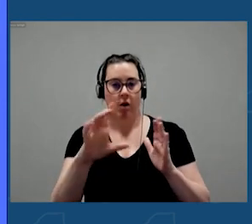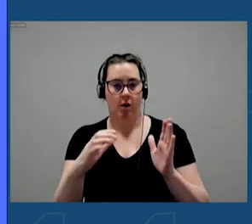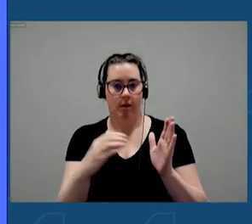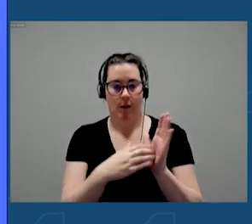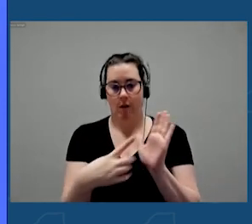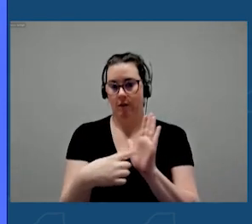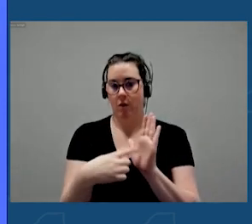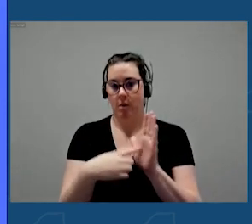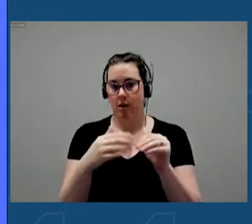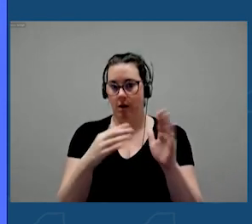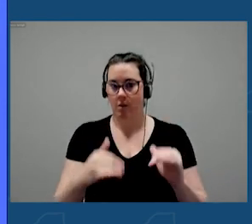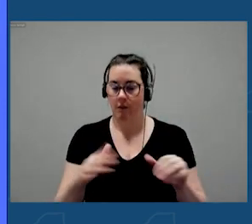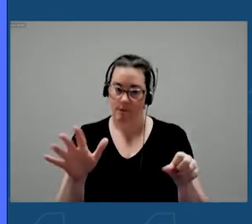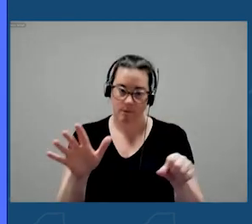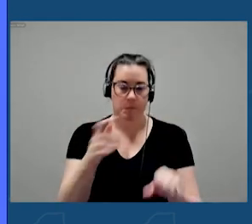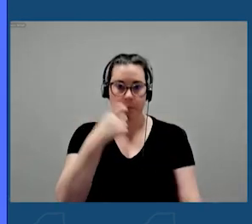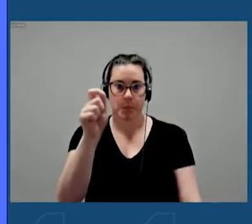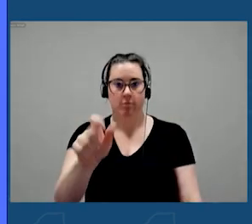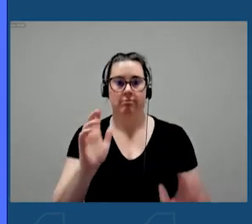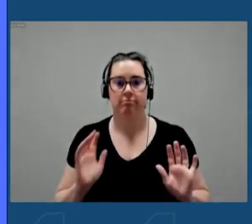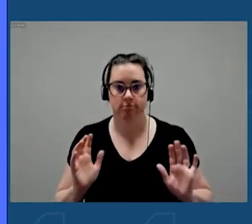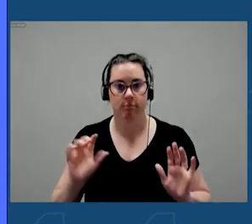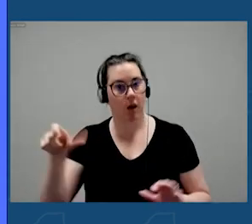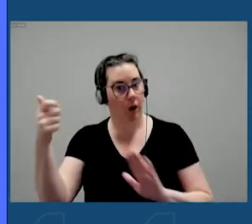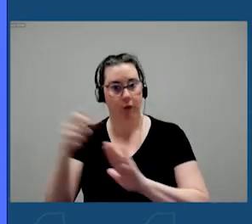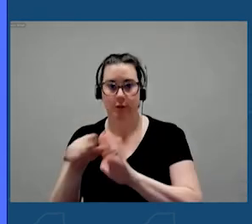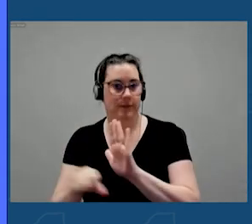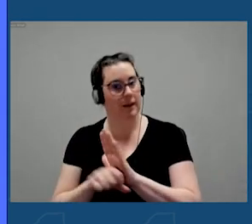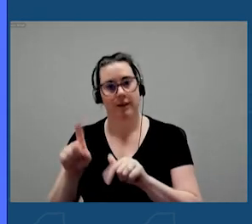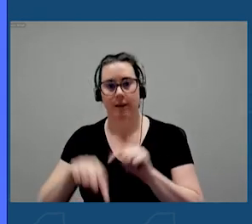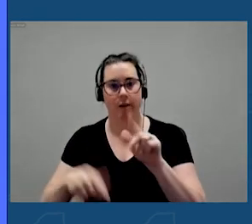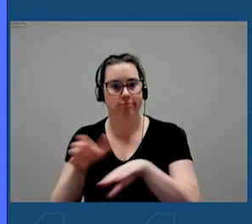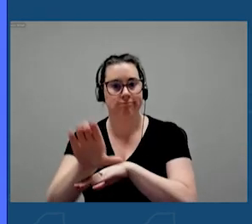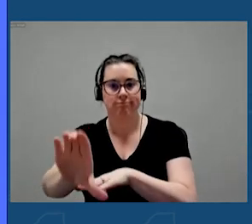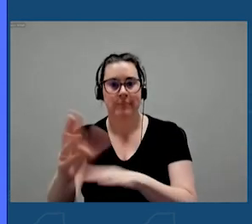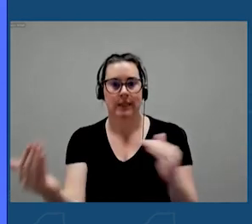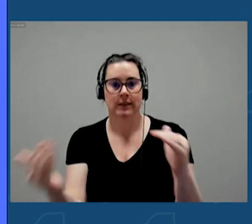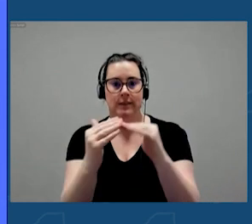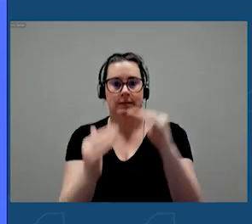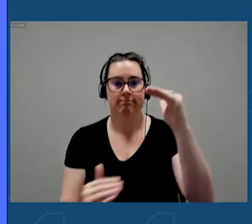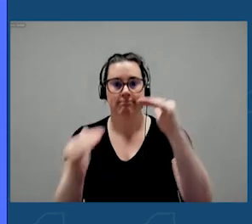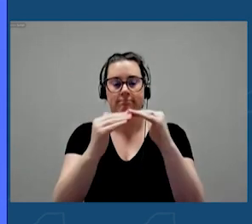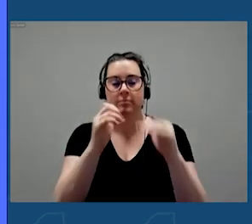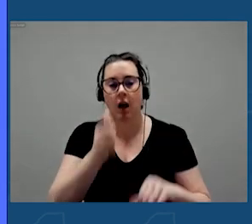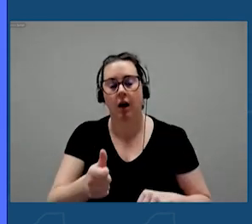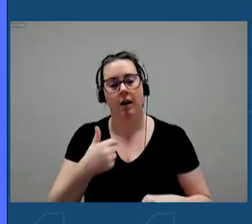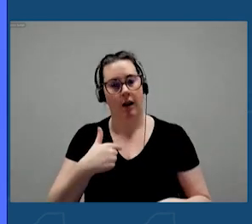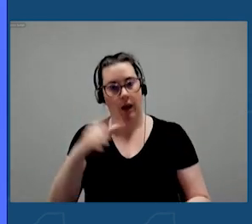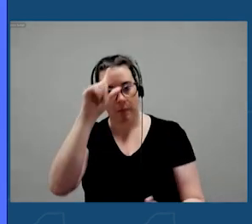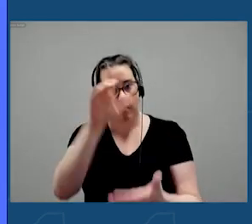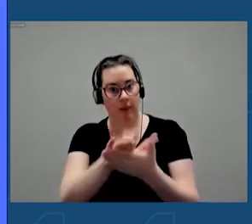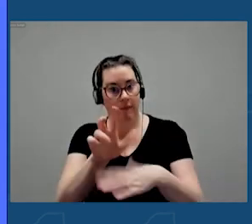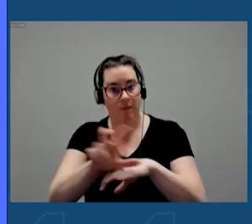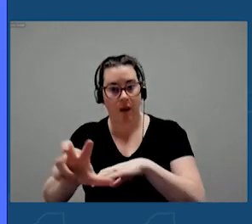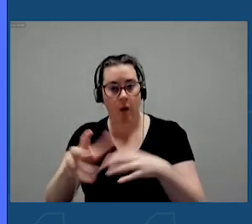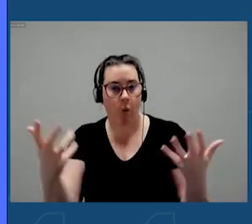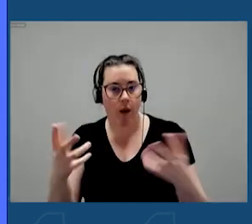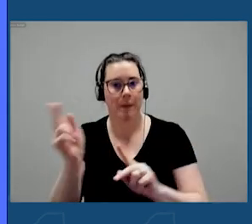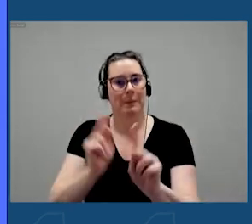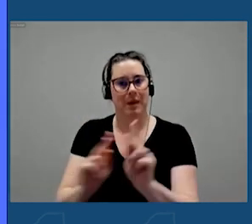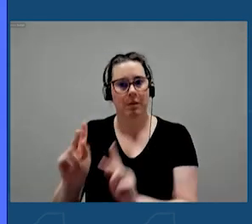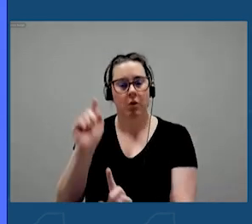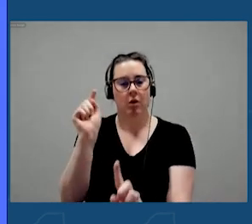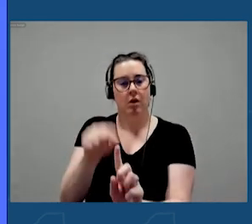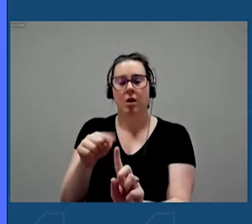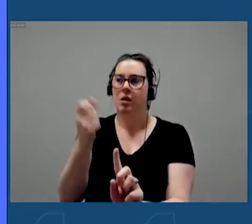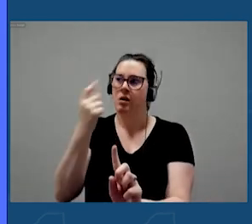units, full stop. No other state in the nation has put that kind of money on the table, but I believe that's an investment in our people, especially people that have been